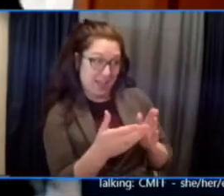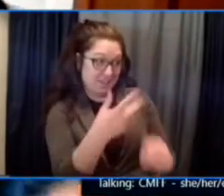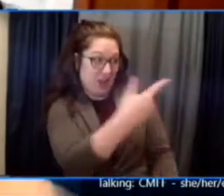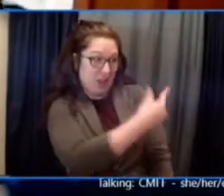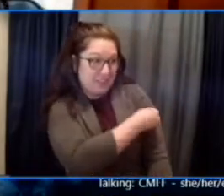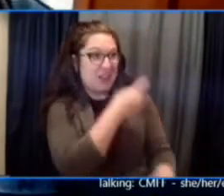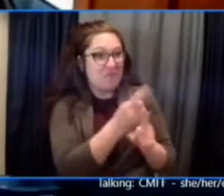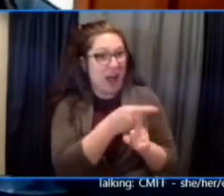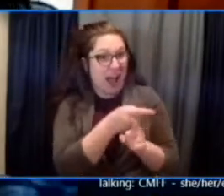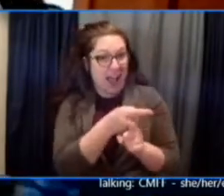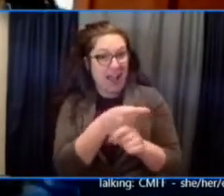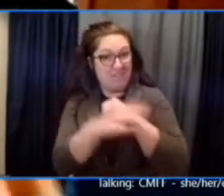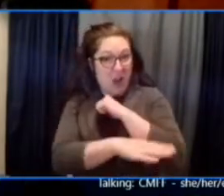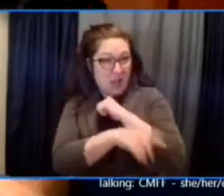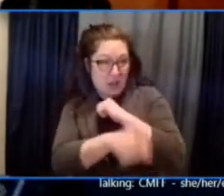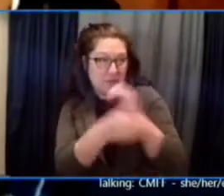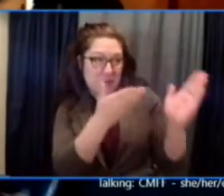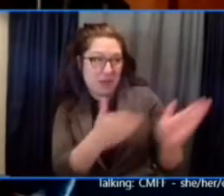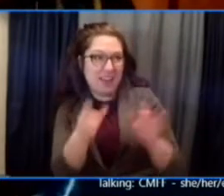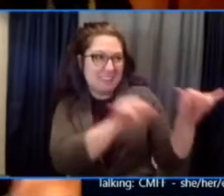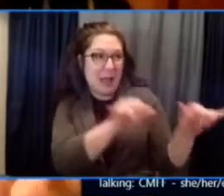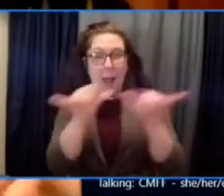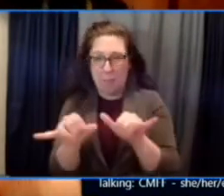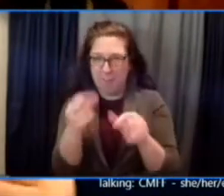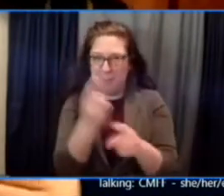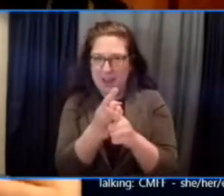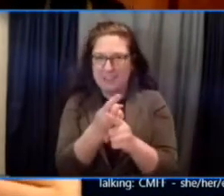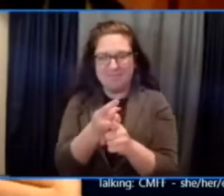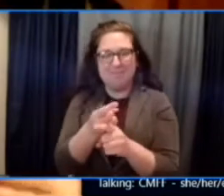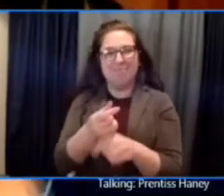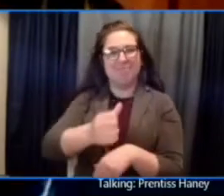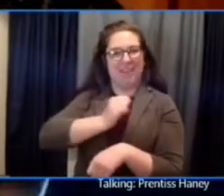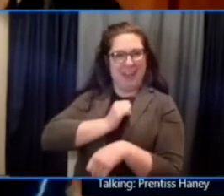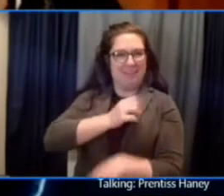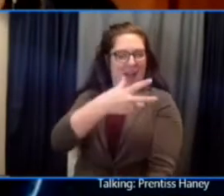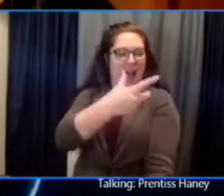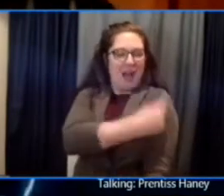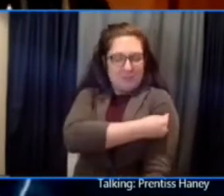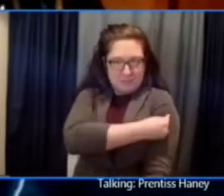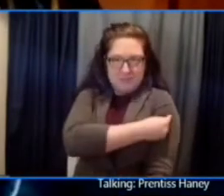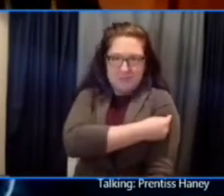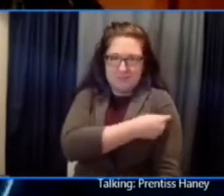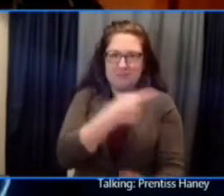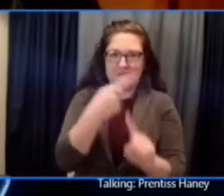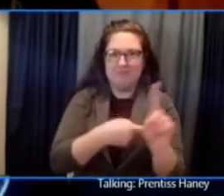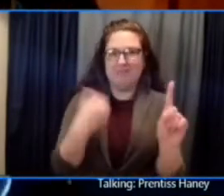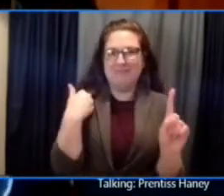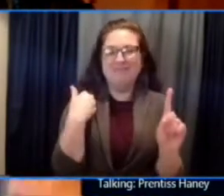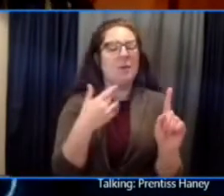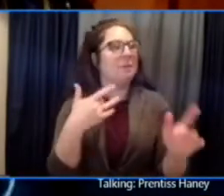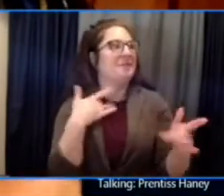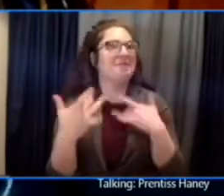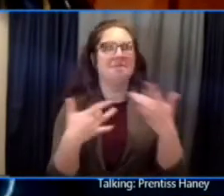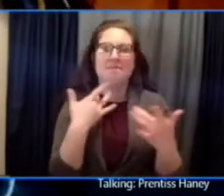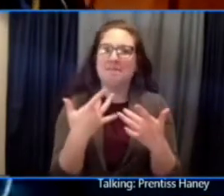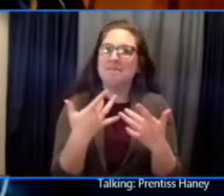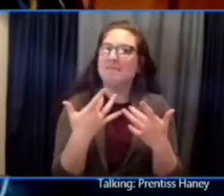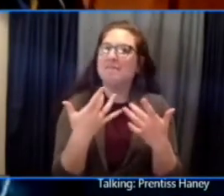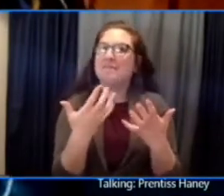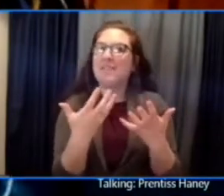much amazing programming. So let's just get back into it. So this afternoon, we're going to talk about campaign tactics, and we're going to